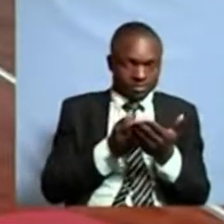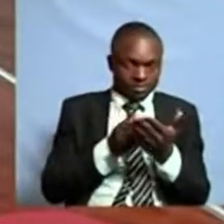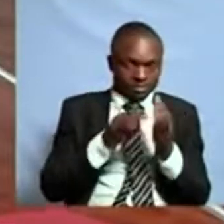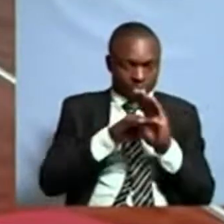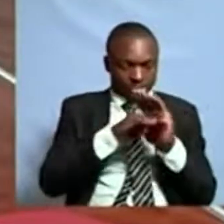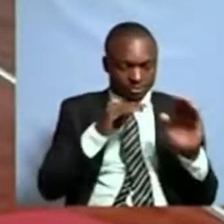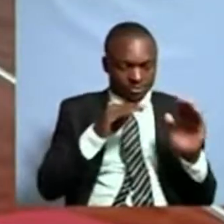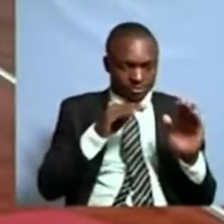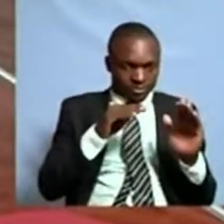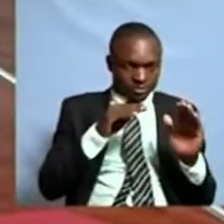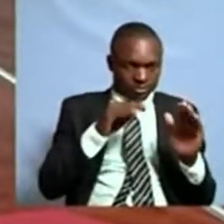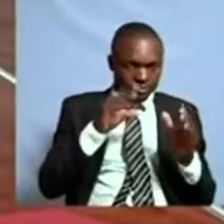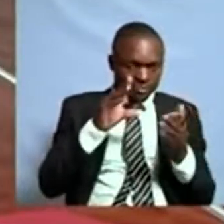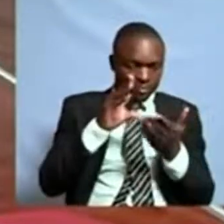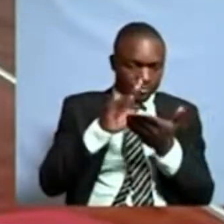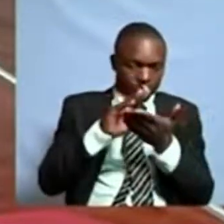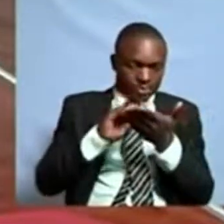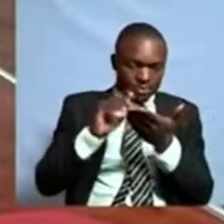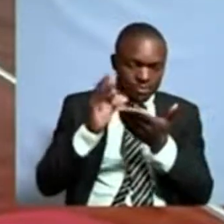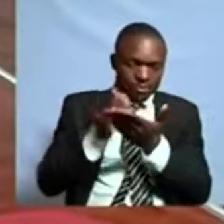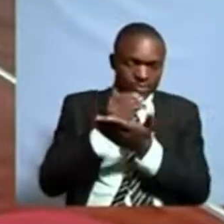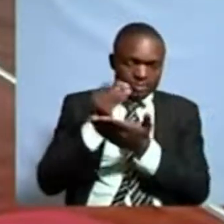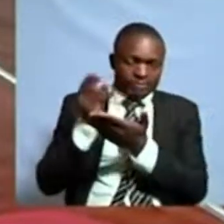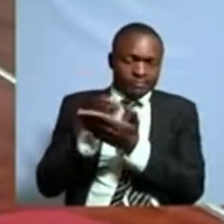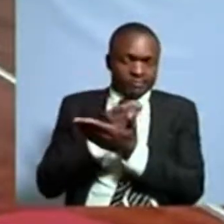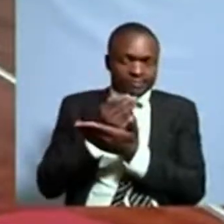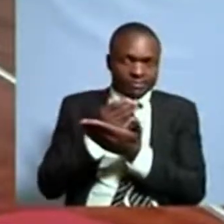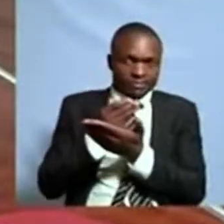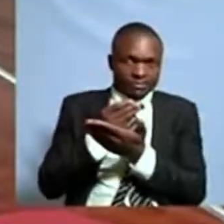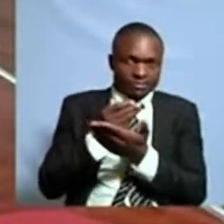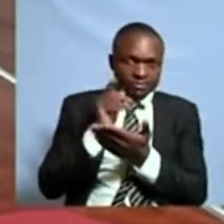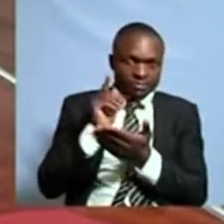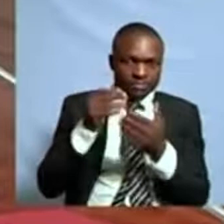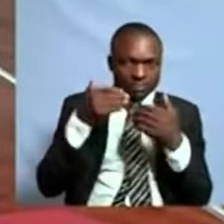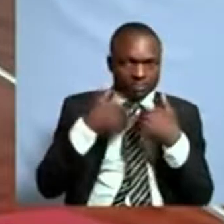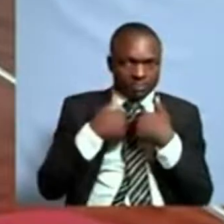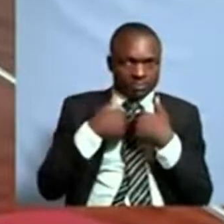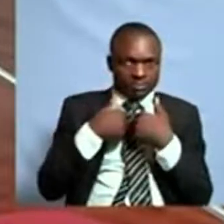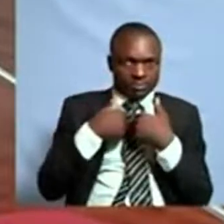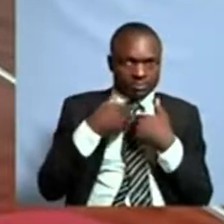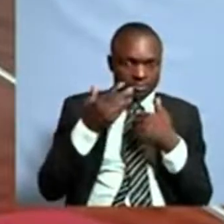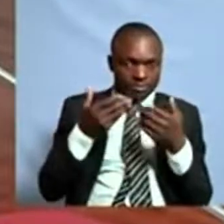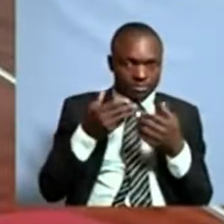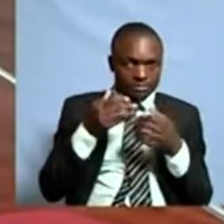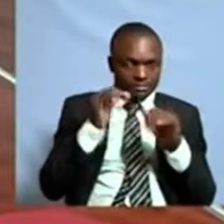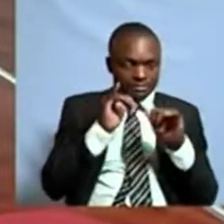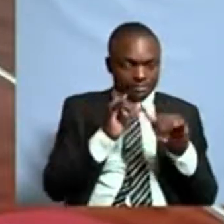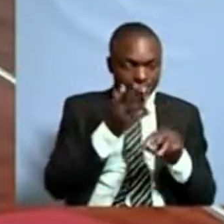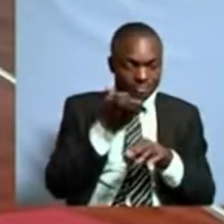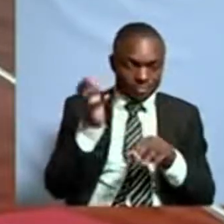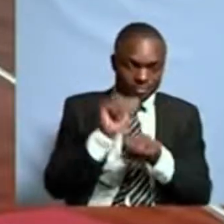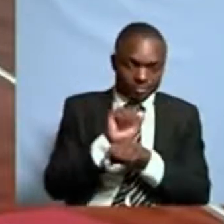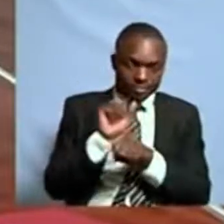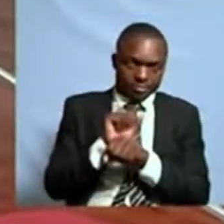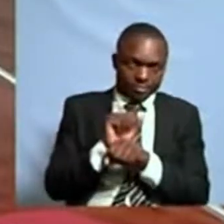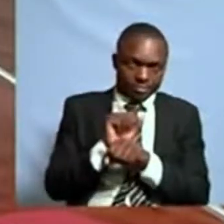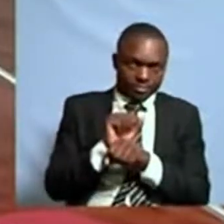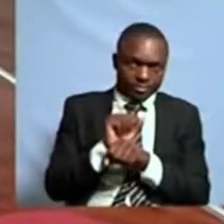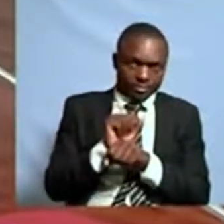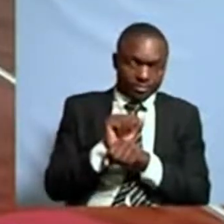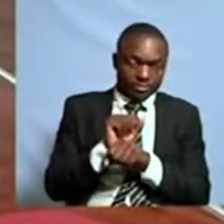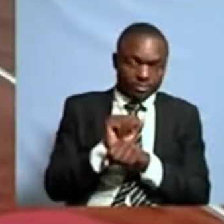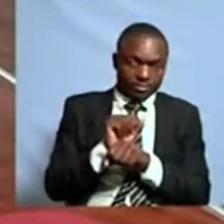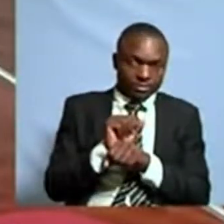withdrawal, you have your future contributions into the scheme for as long as you remain in employment. So the scheme is not being